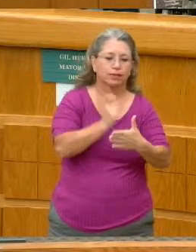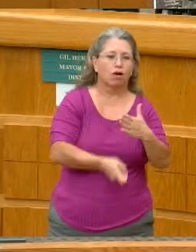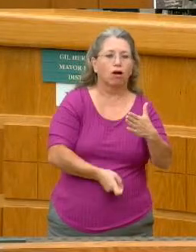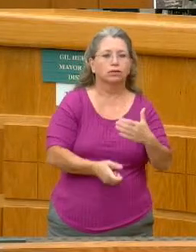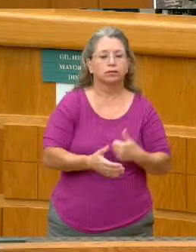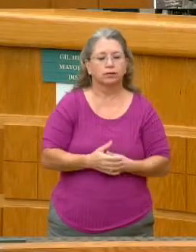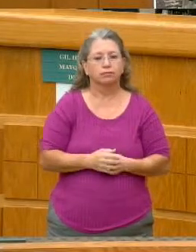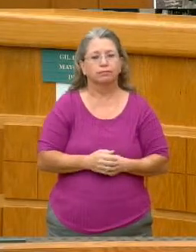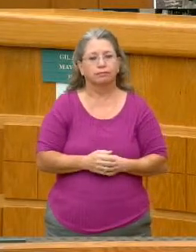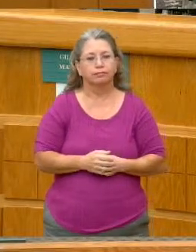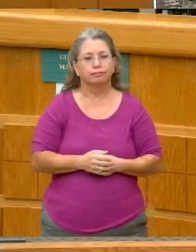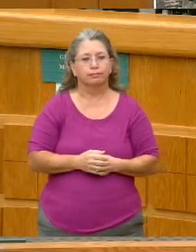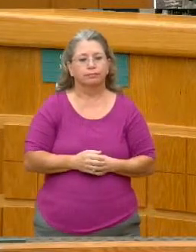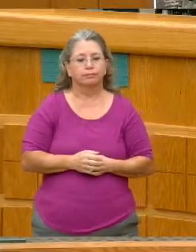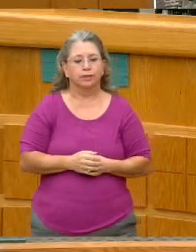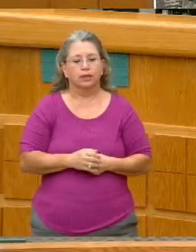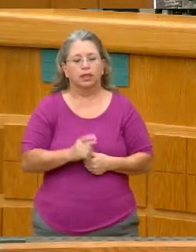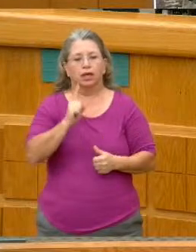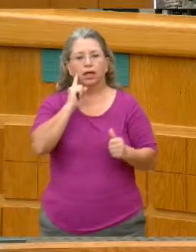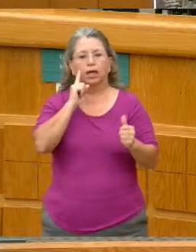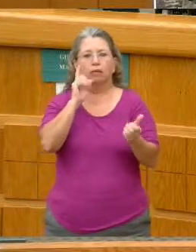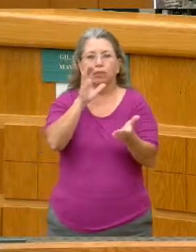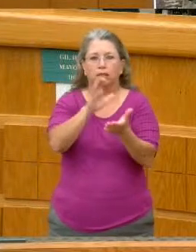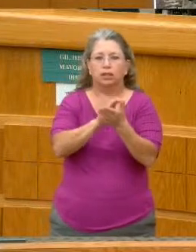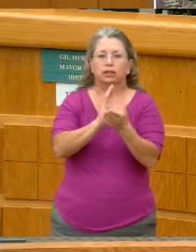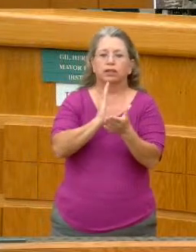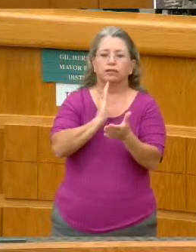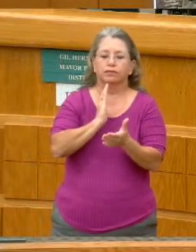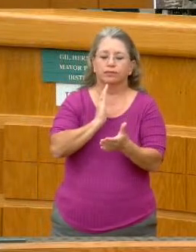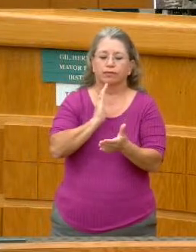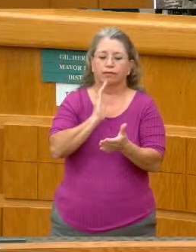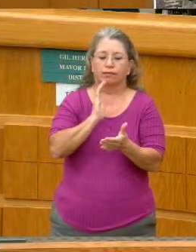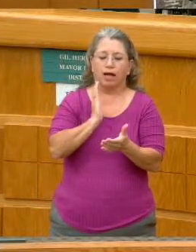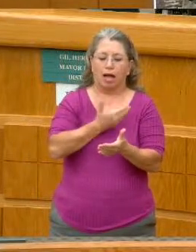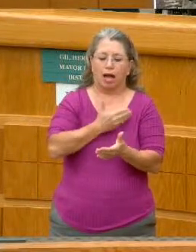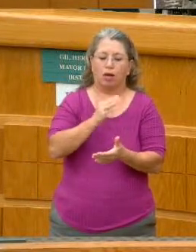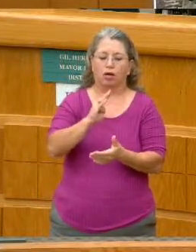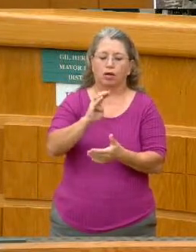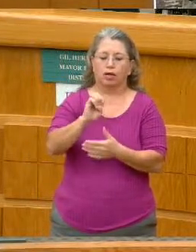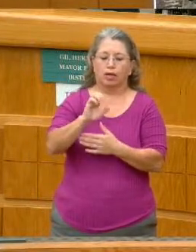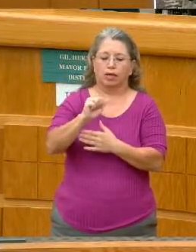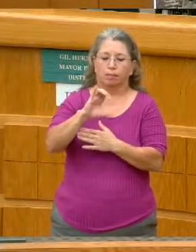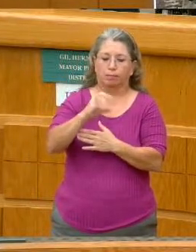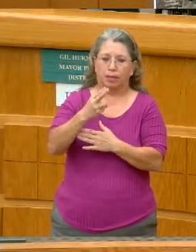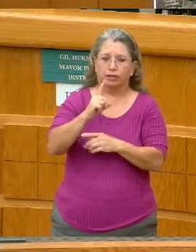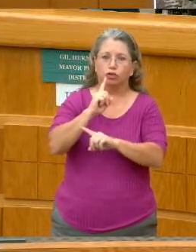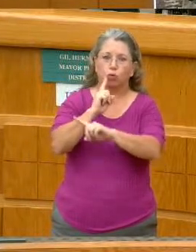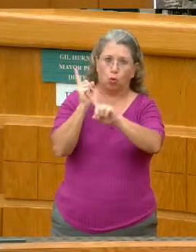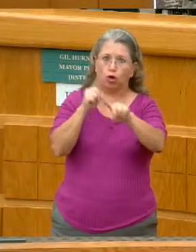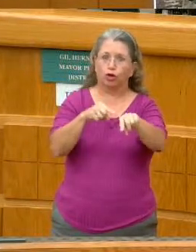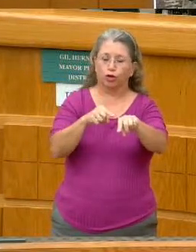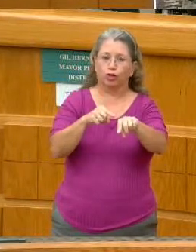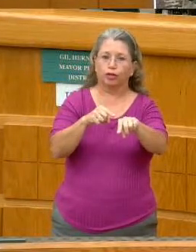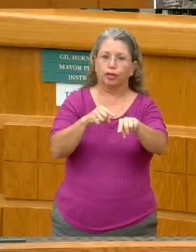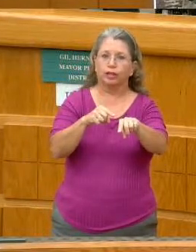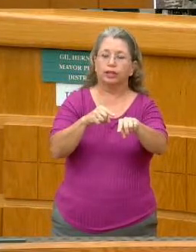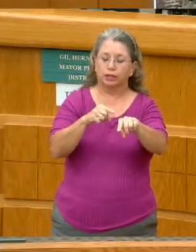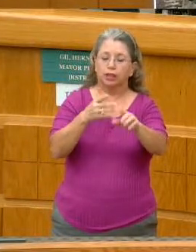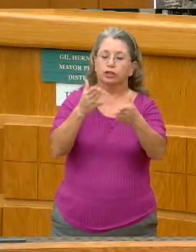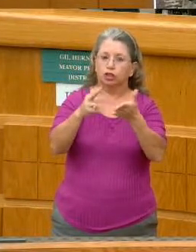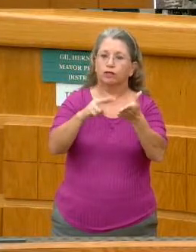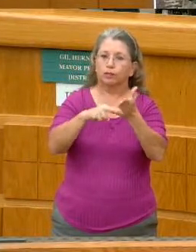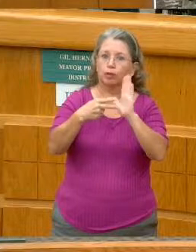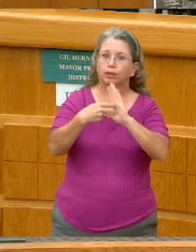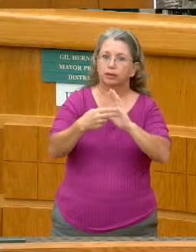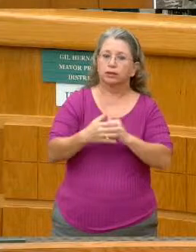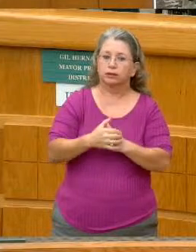So I believe that this beach order has served its purpose. It's reduced the massive crowds at a critical time